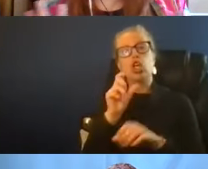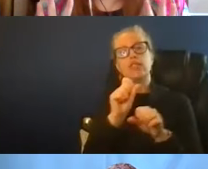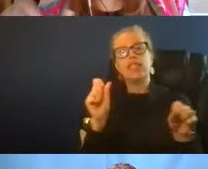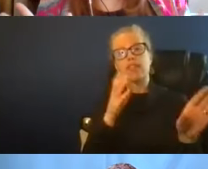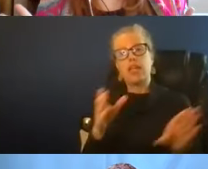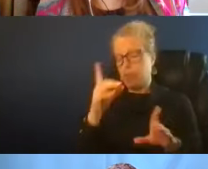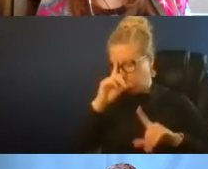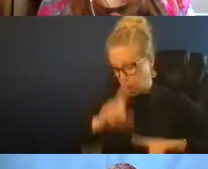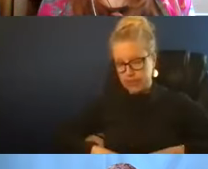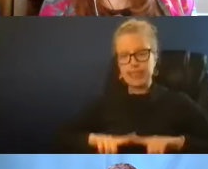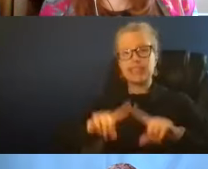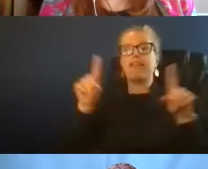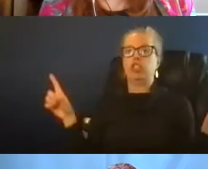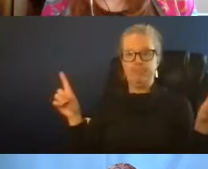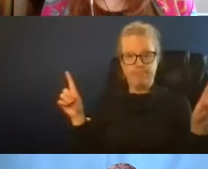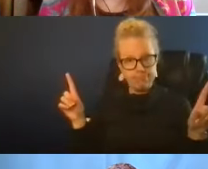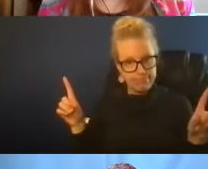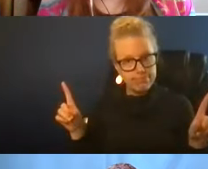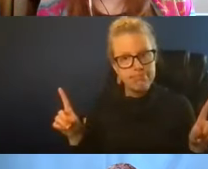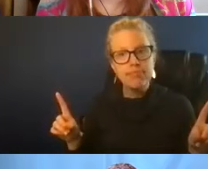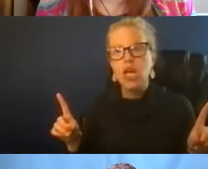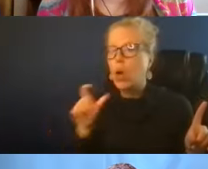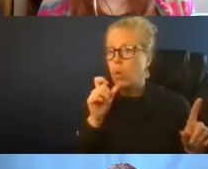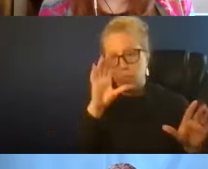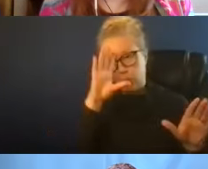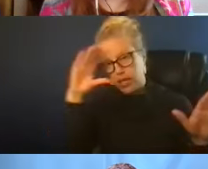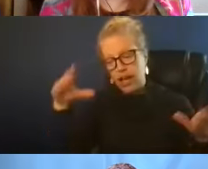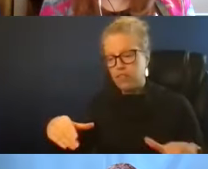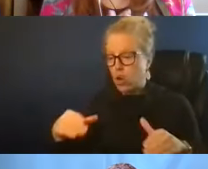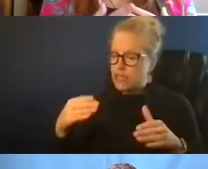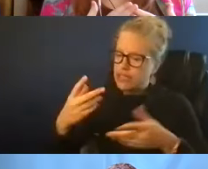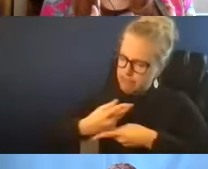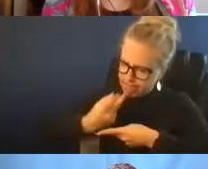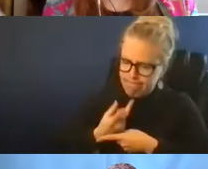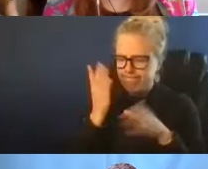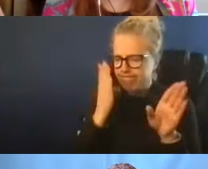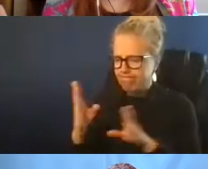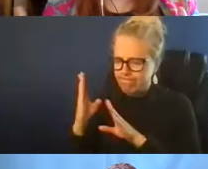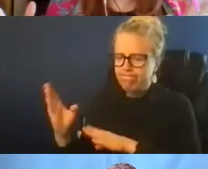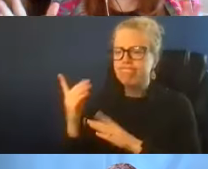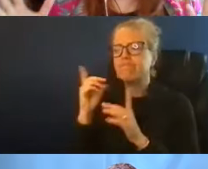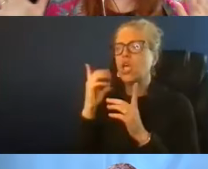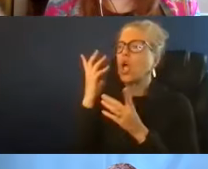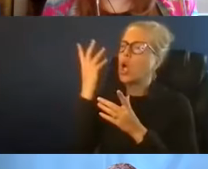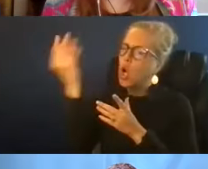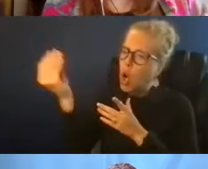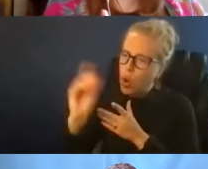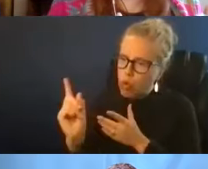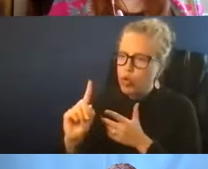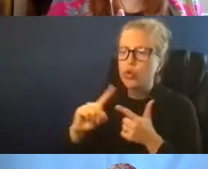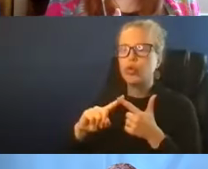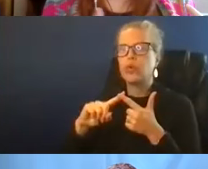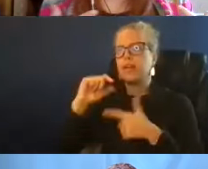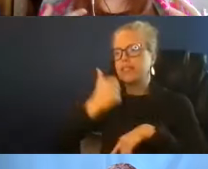looked way different. We wouldn't have focused so much on where's she going to go, on putting together